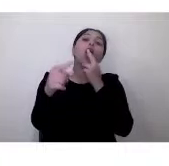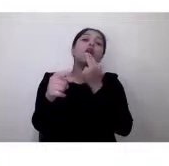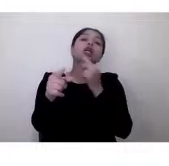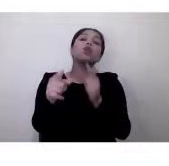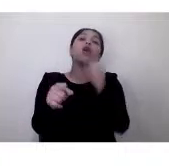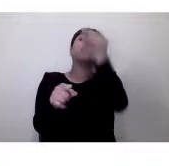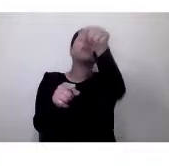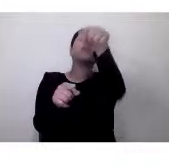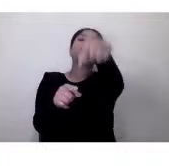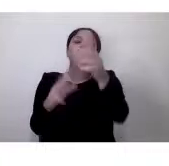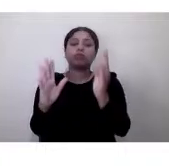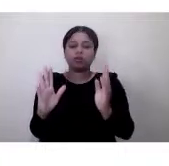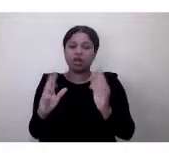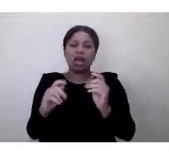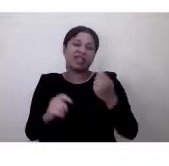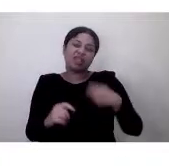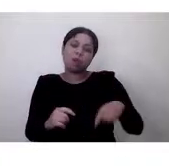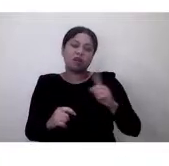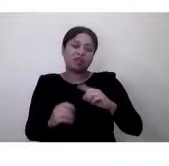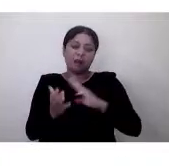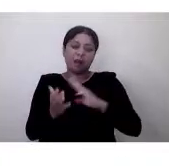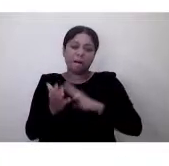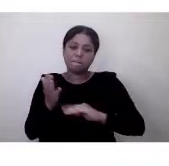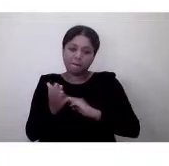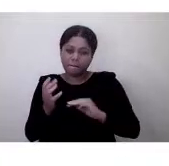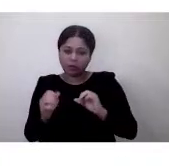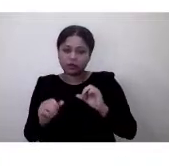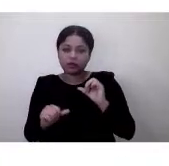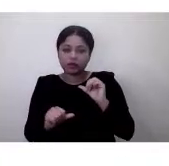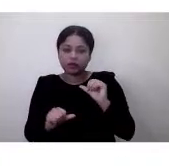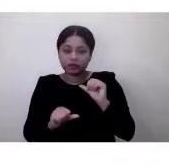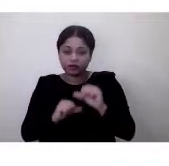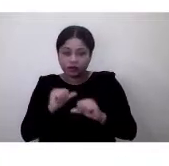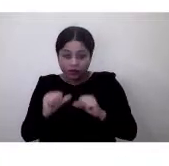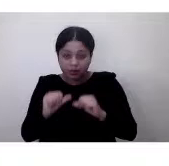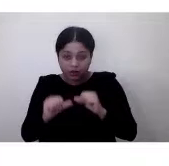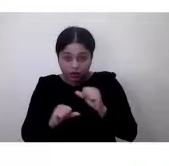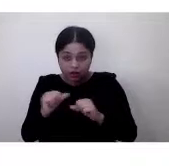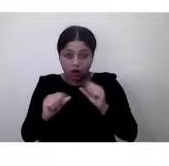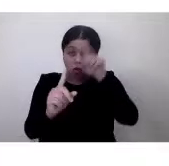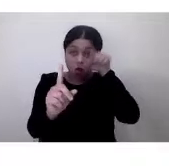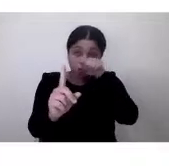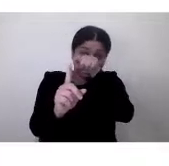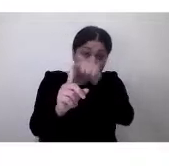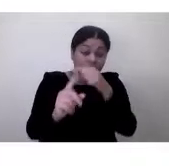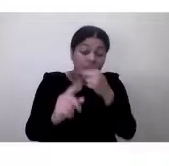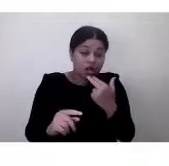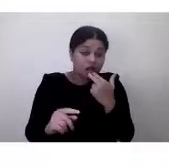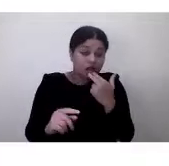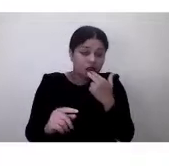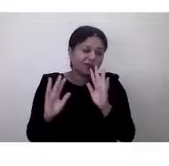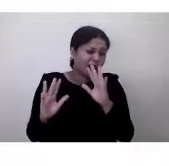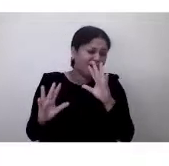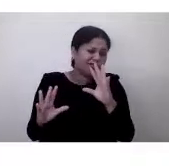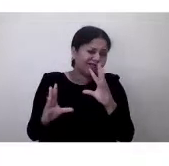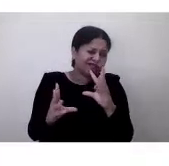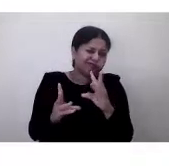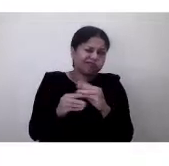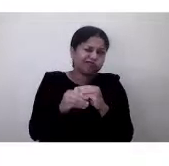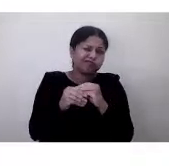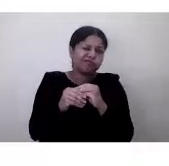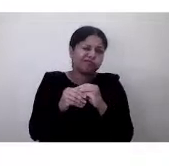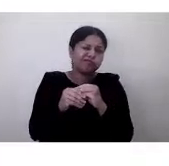on the target language, you just add an environmental angle or environmental twist. Do